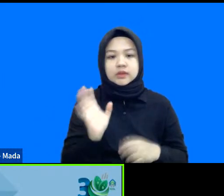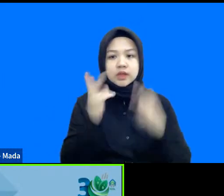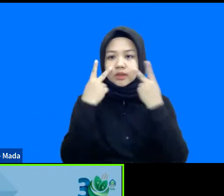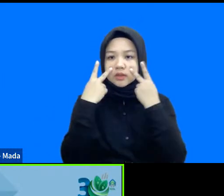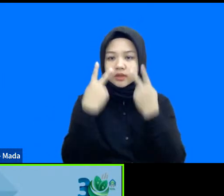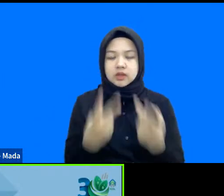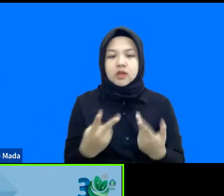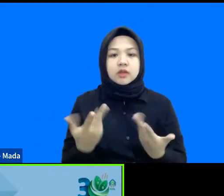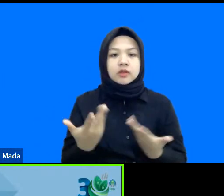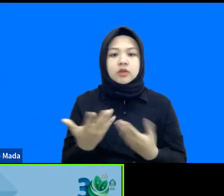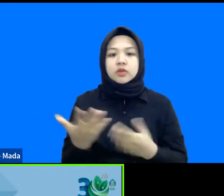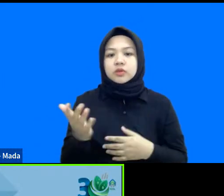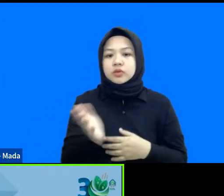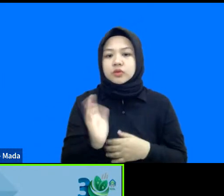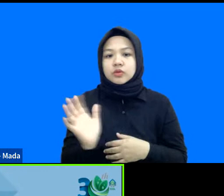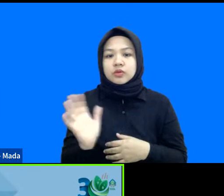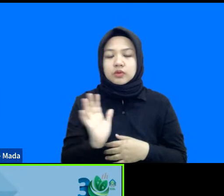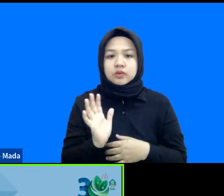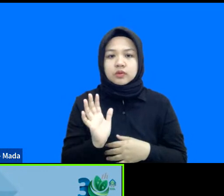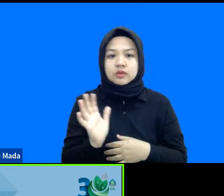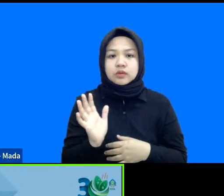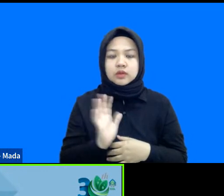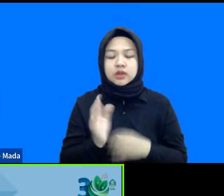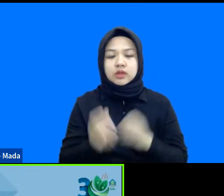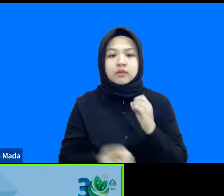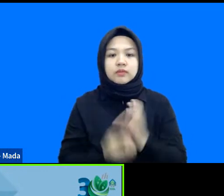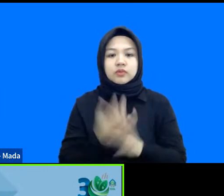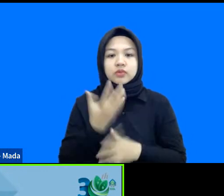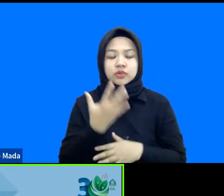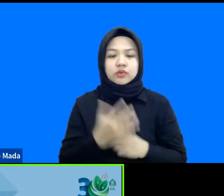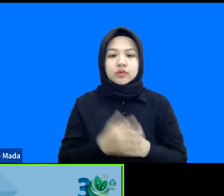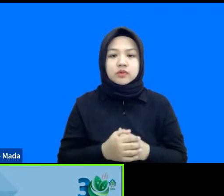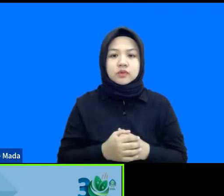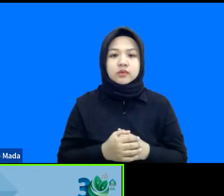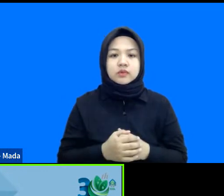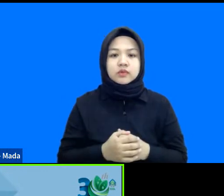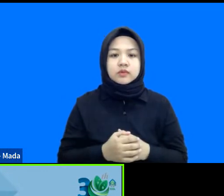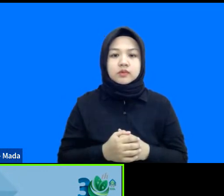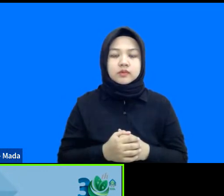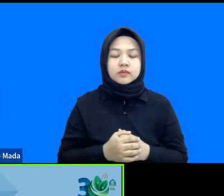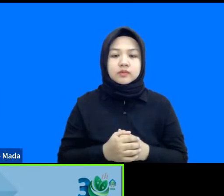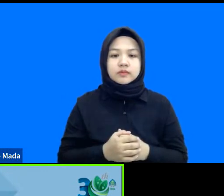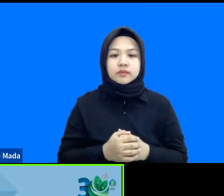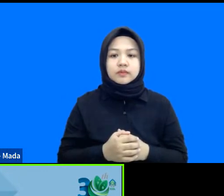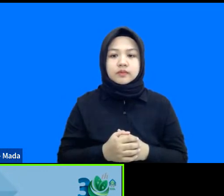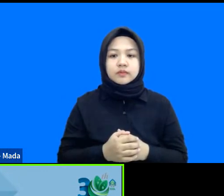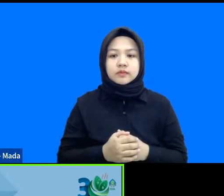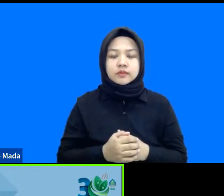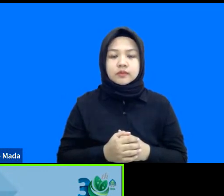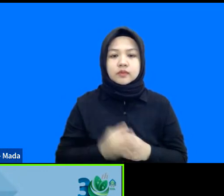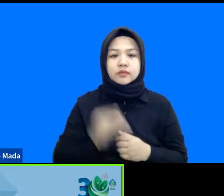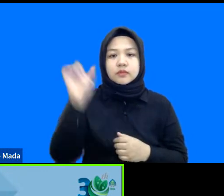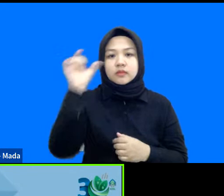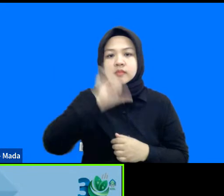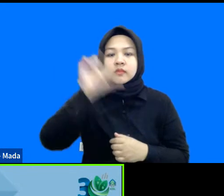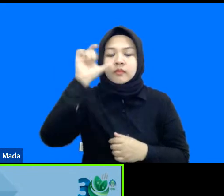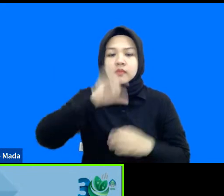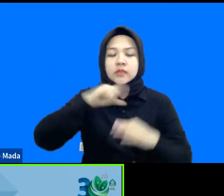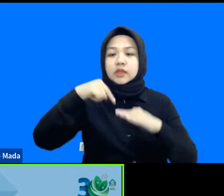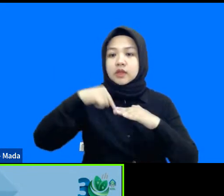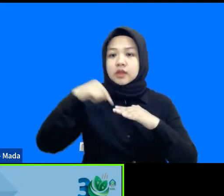shown. So we are searching in depth about the from the data